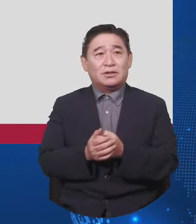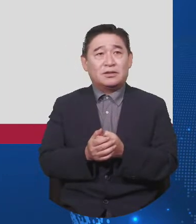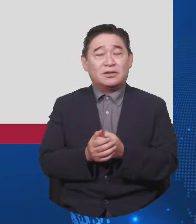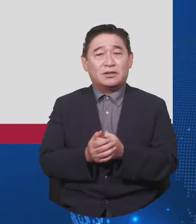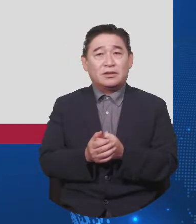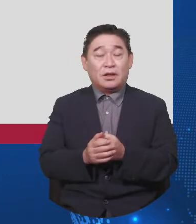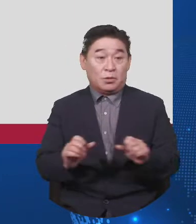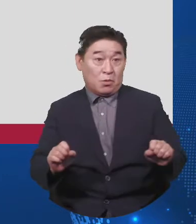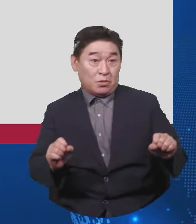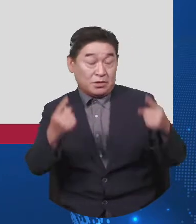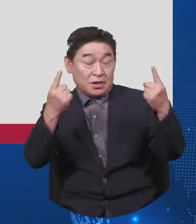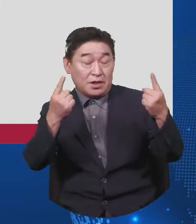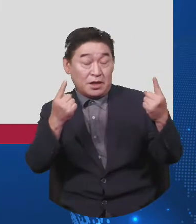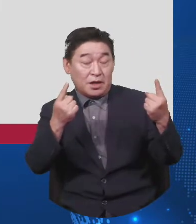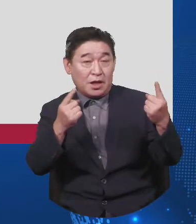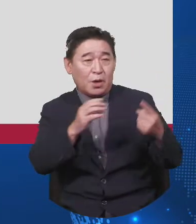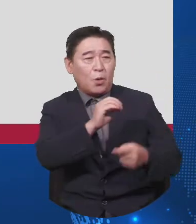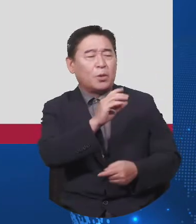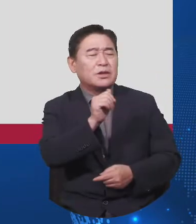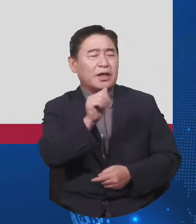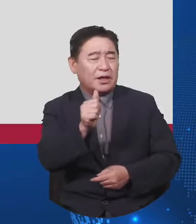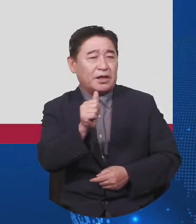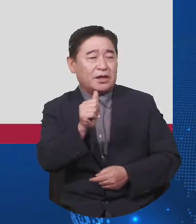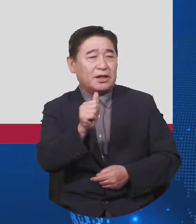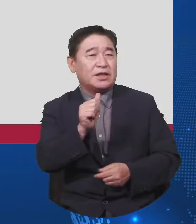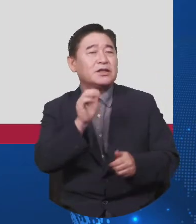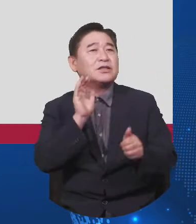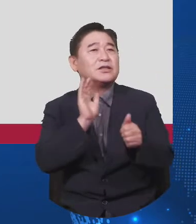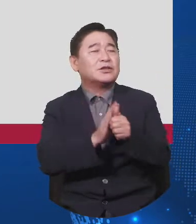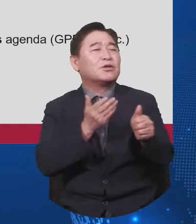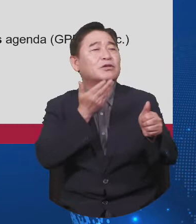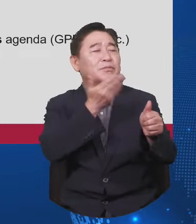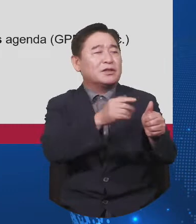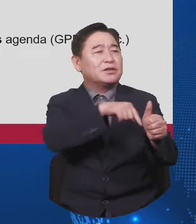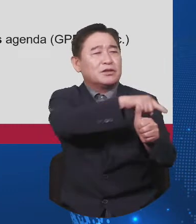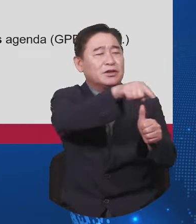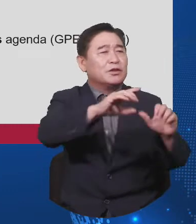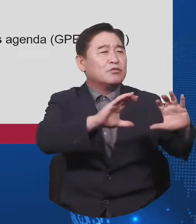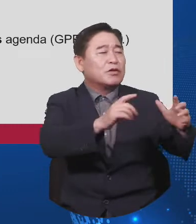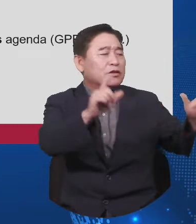ODA actors, we also need to think about it. What are implications?